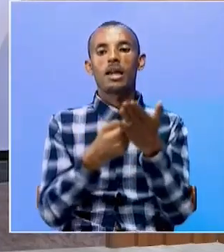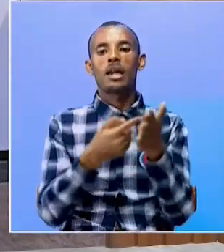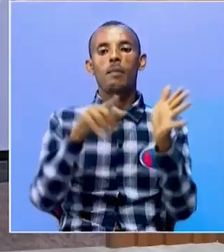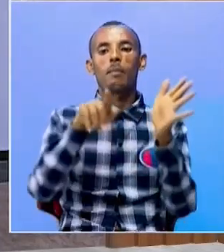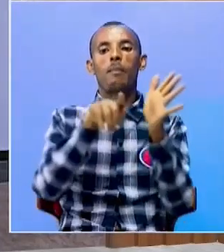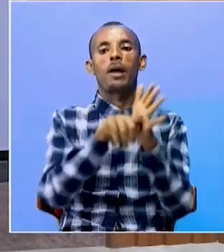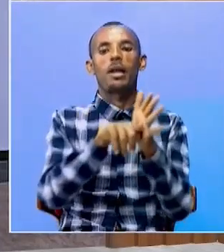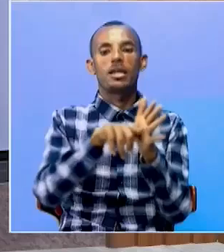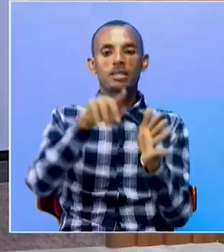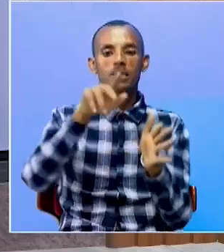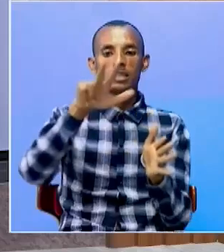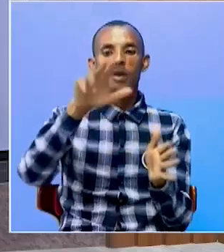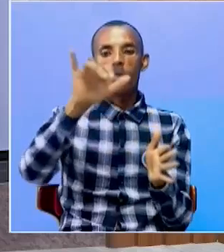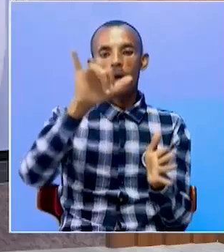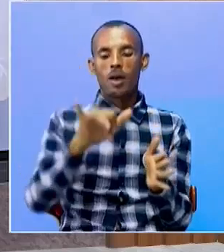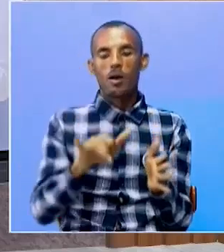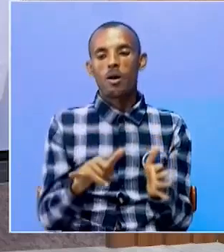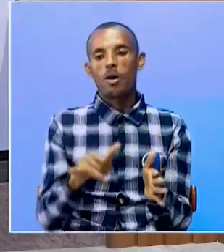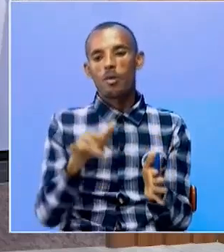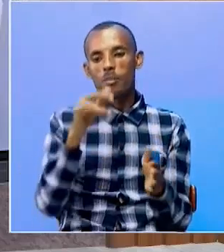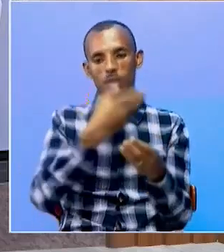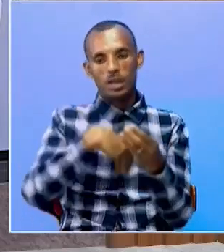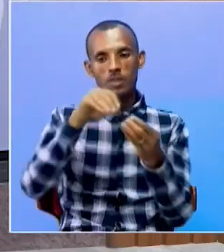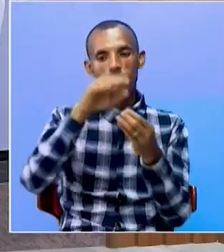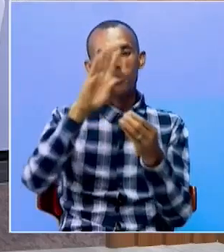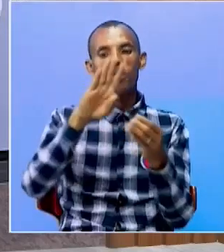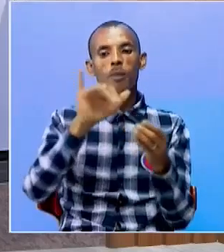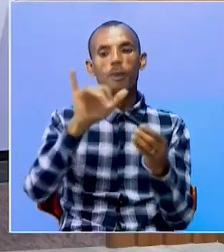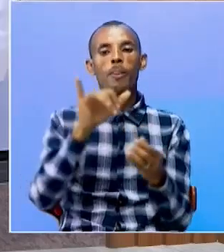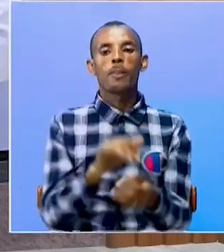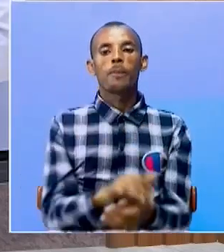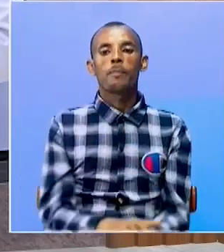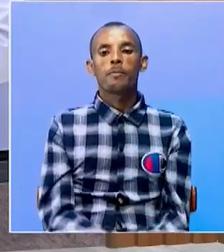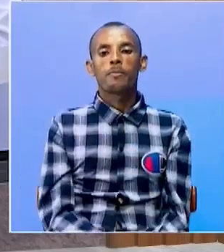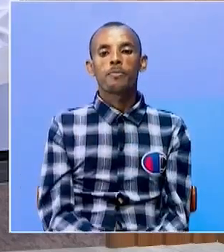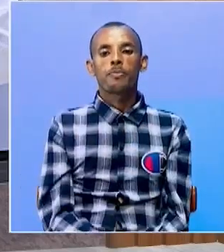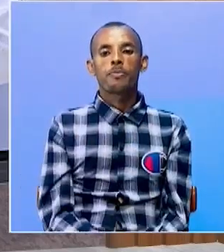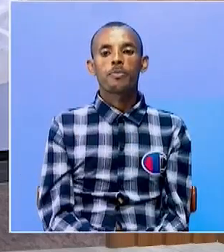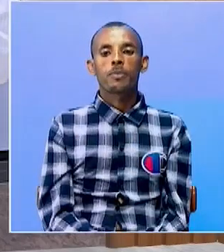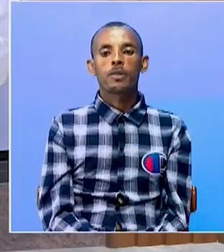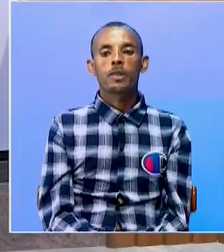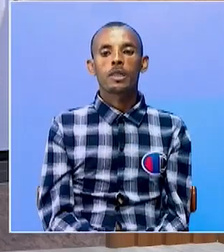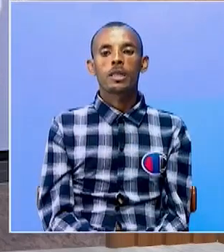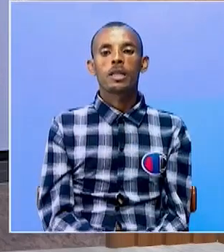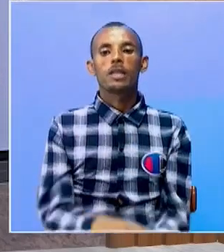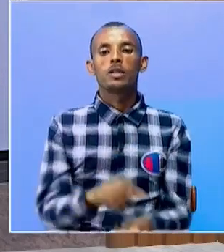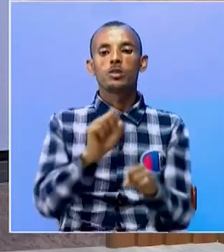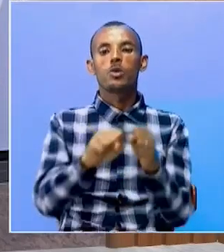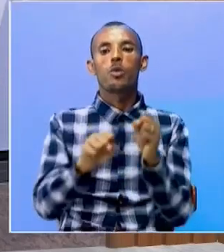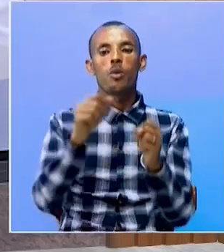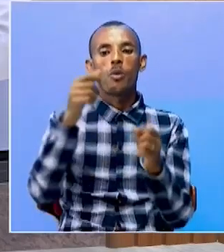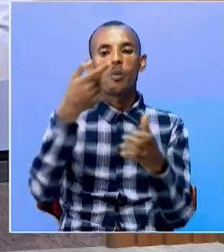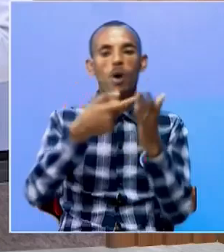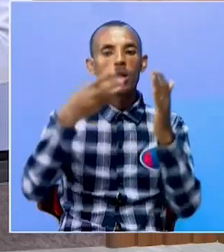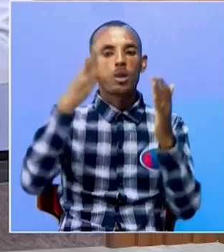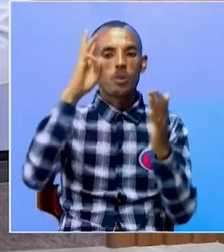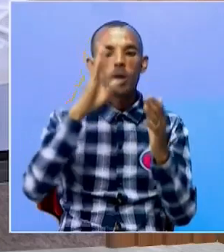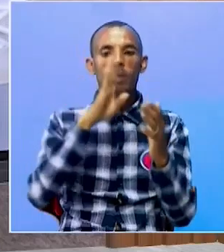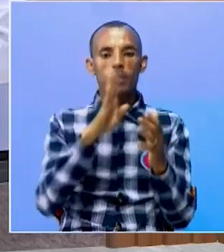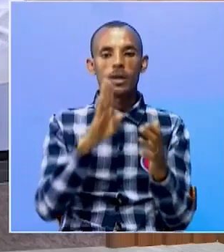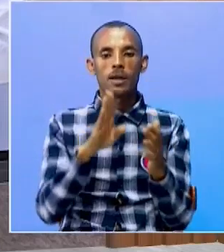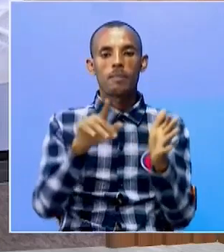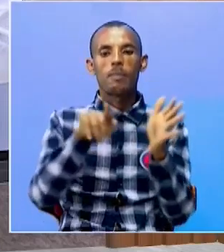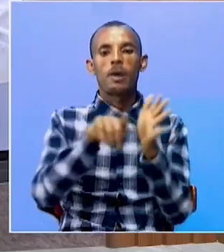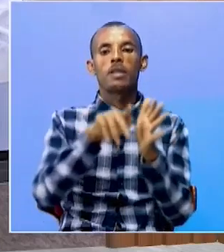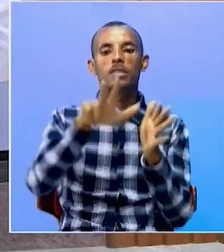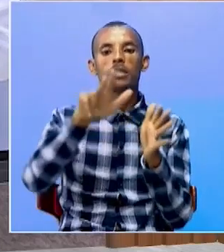minus 3y or negative 3y. You have negative 3y and positive 4y. So what will be their sum? Minus